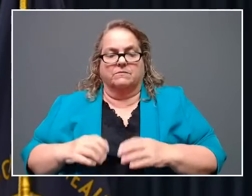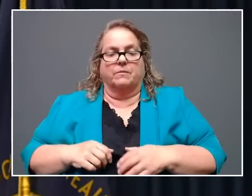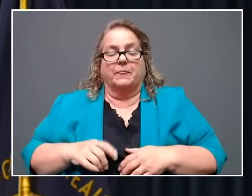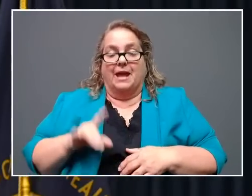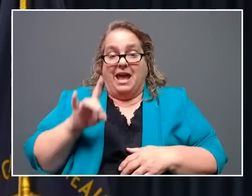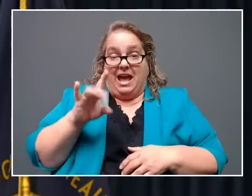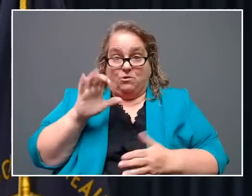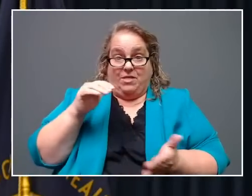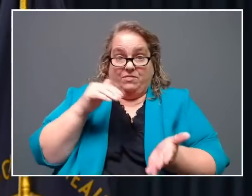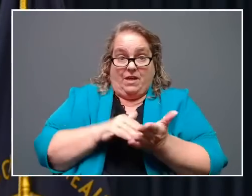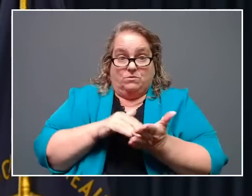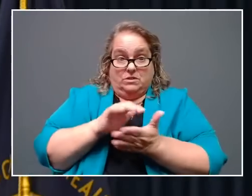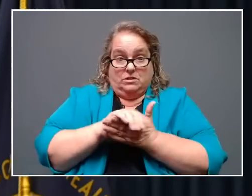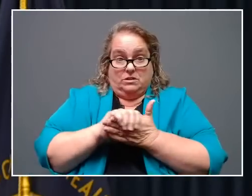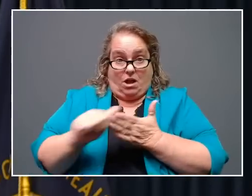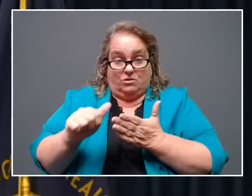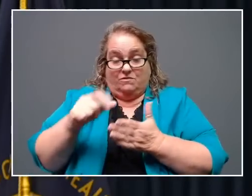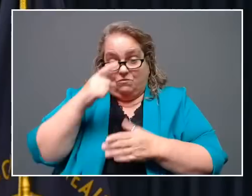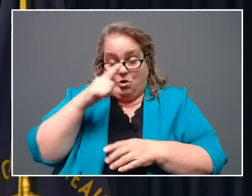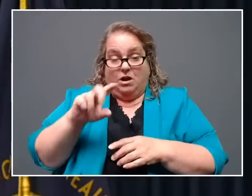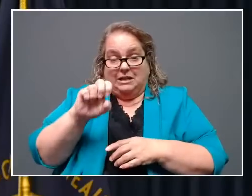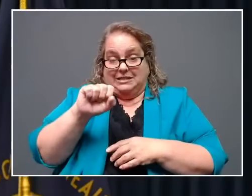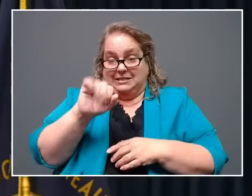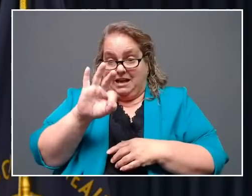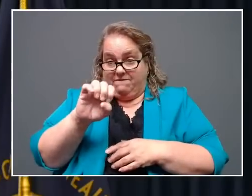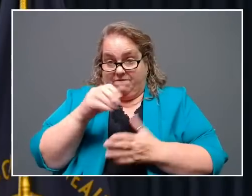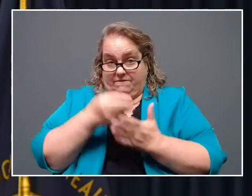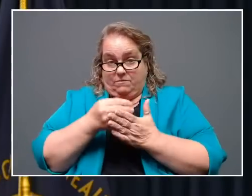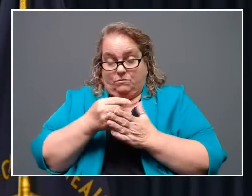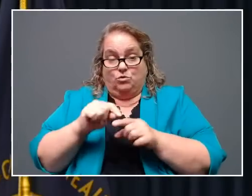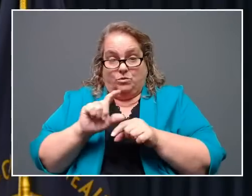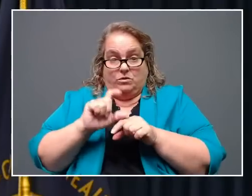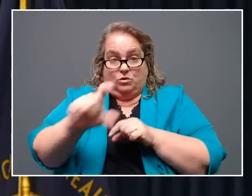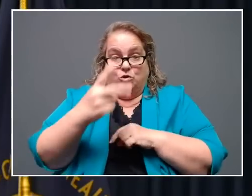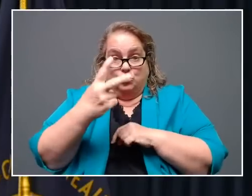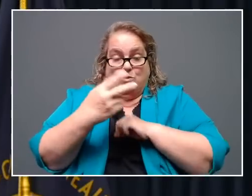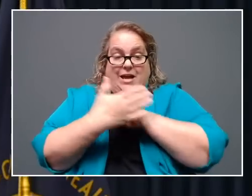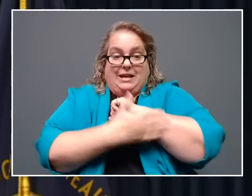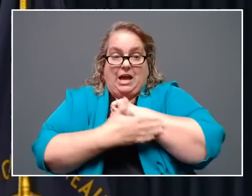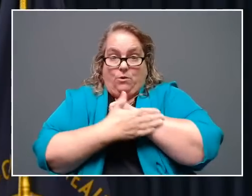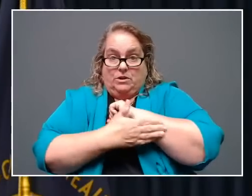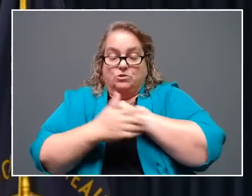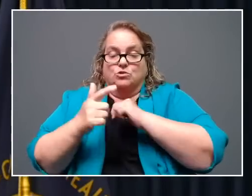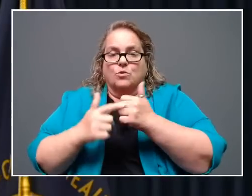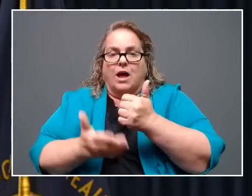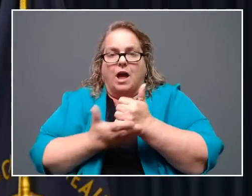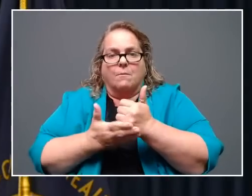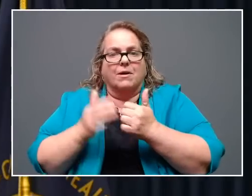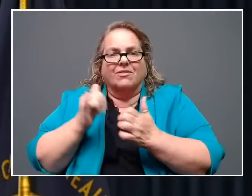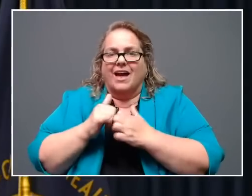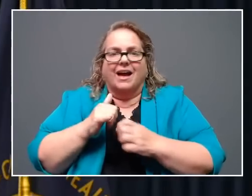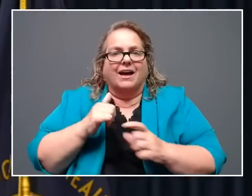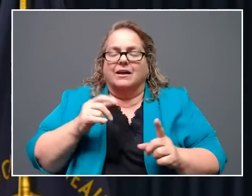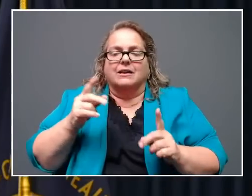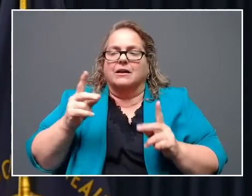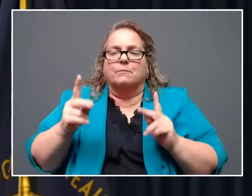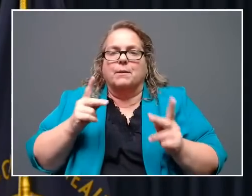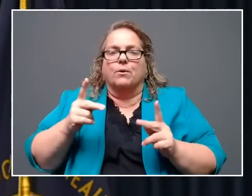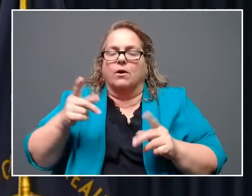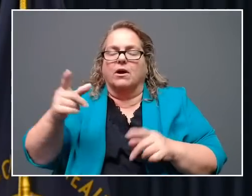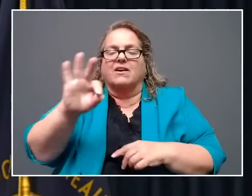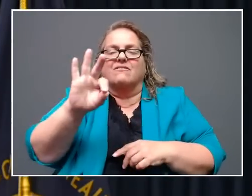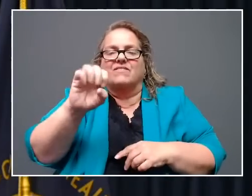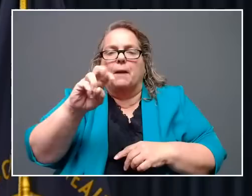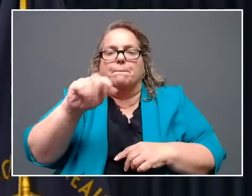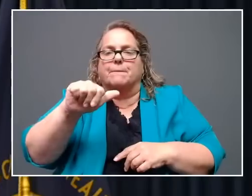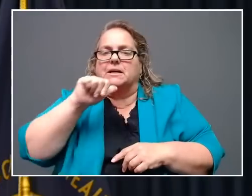fund awards to 2 eligible counties to help with FEMA ineligible expenses and the purchase of heavy equipment to continue to